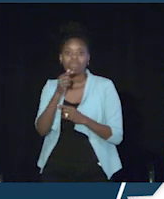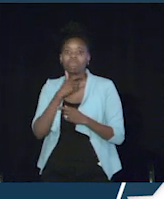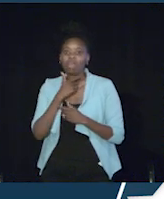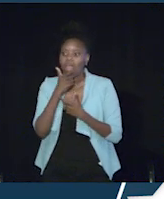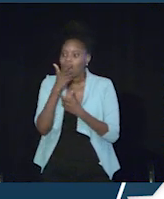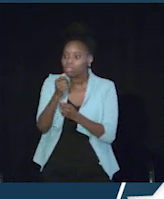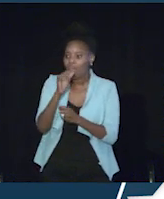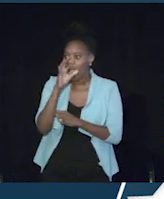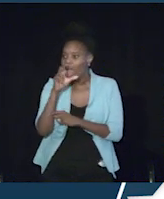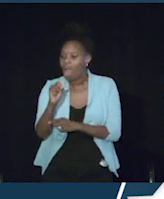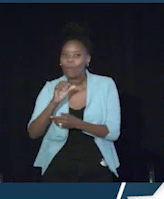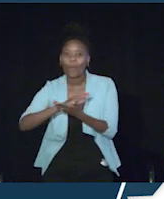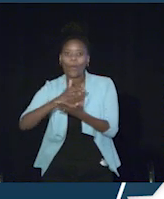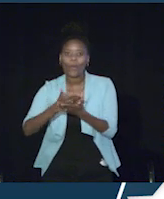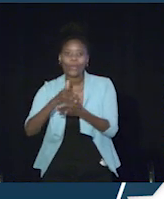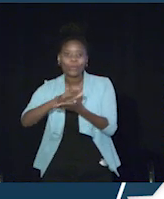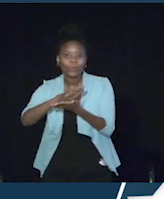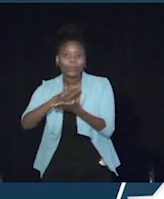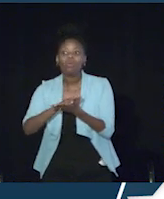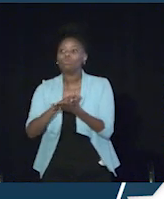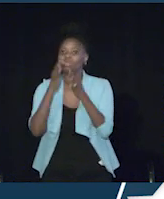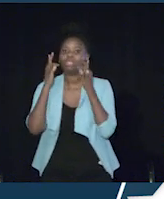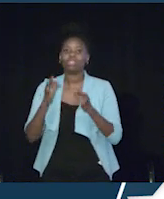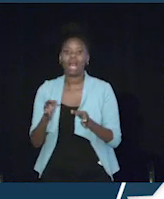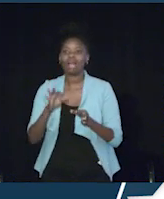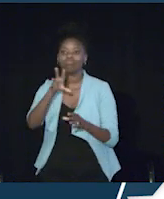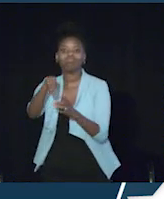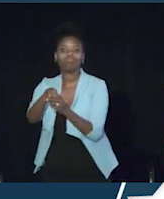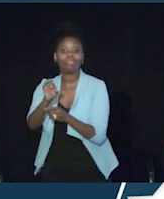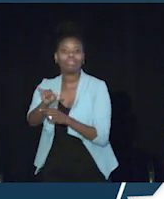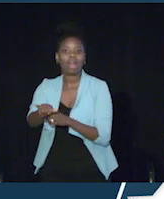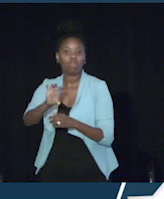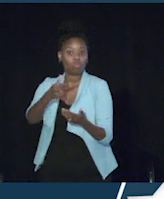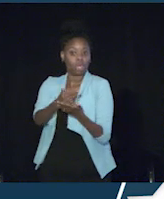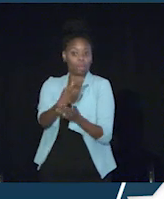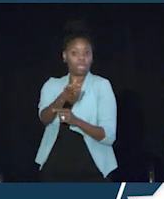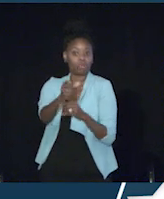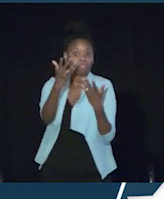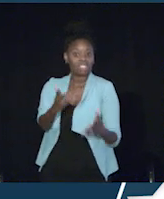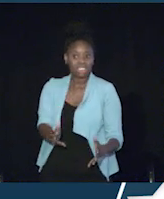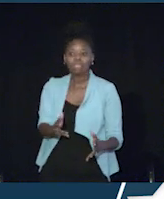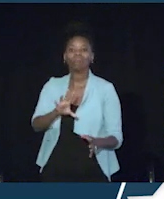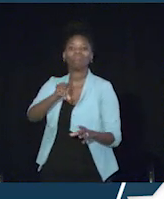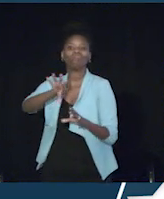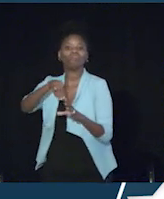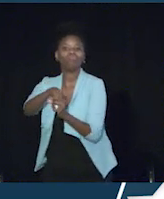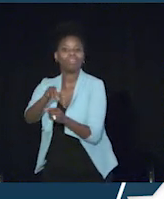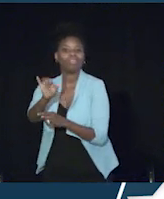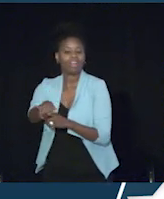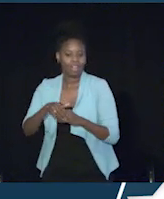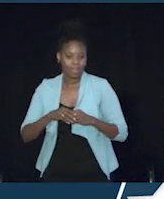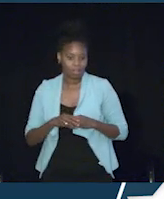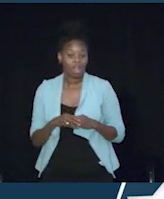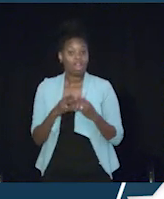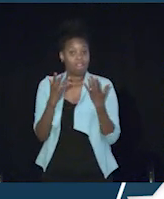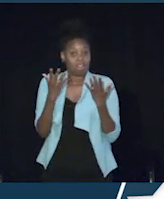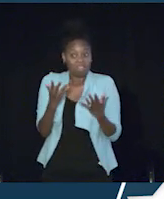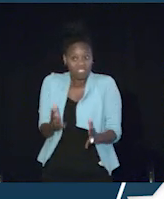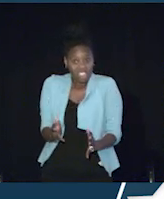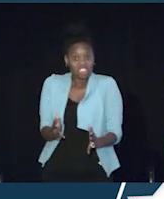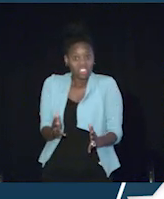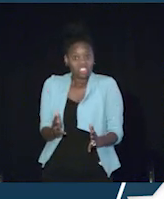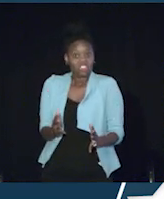so he decided to begin with that when he exited high school. He went to a culinary